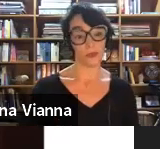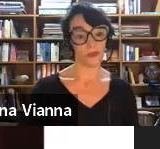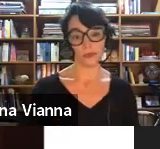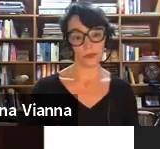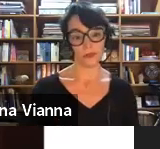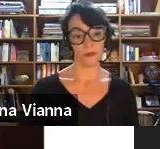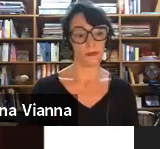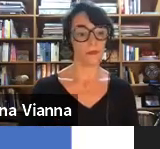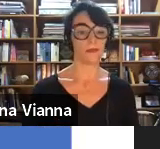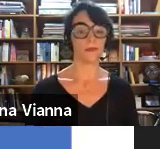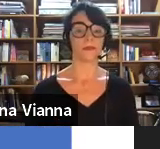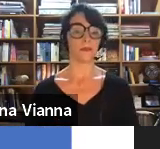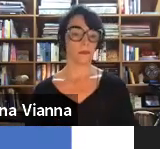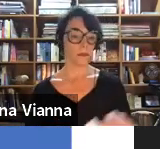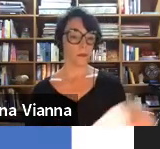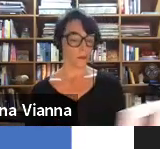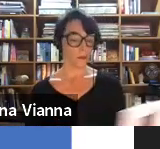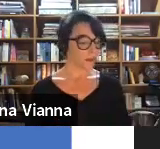a world of difference.